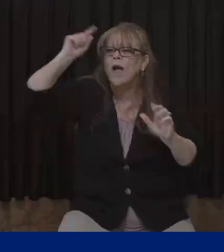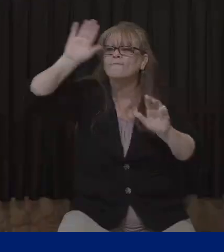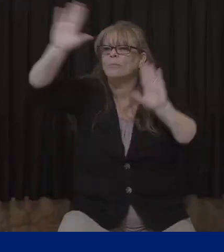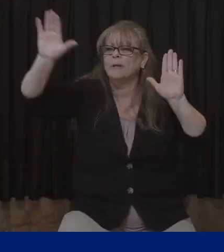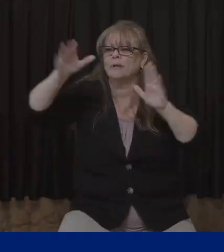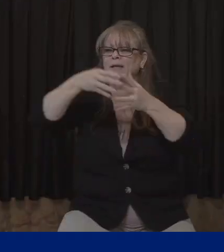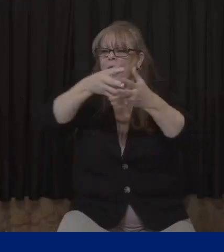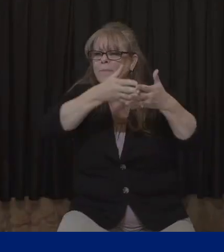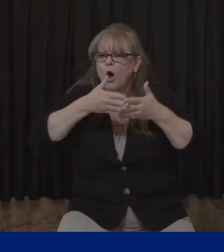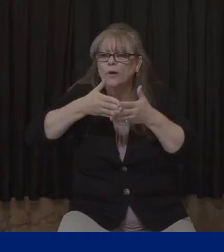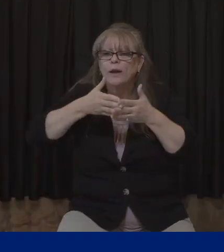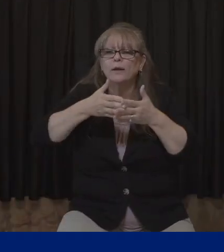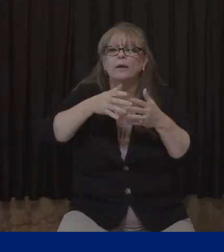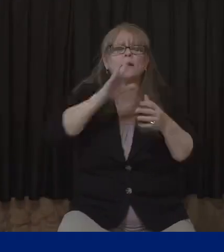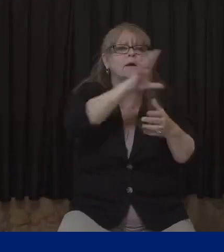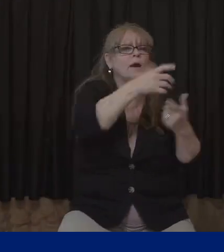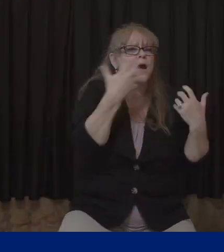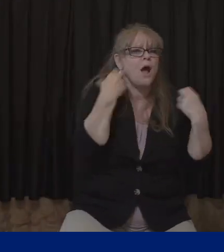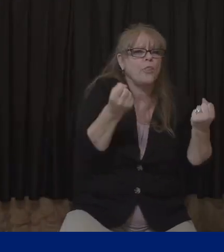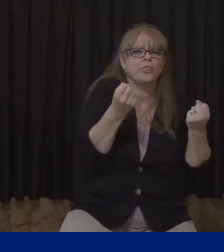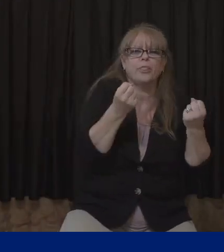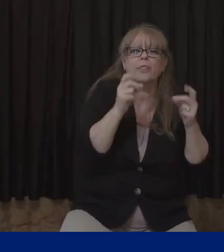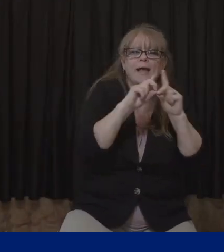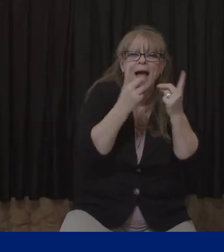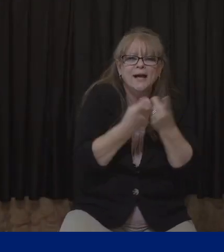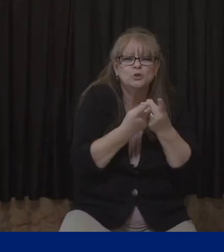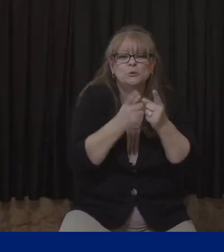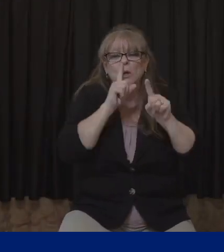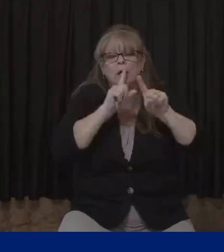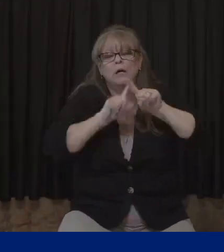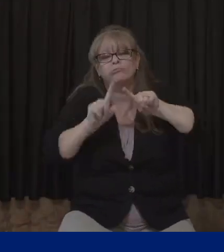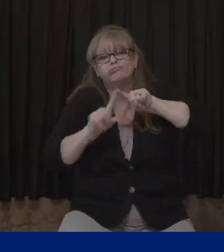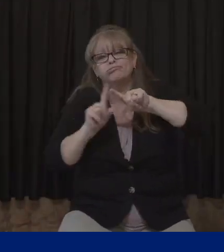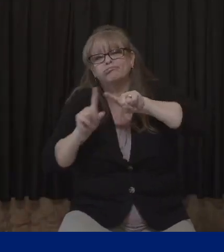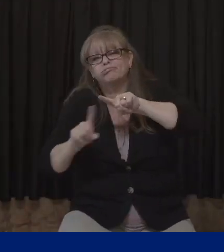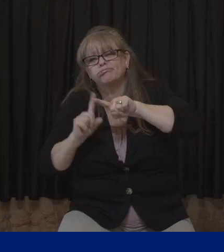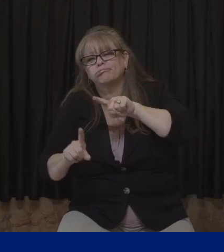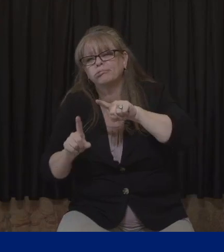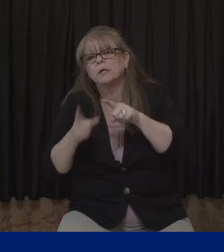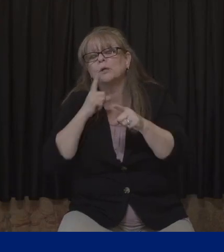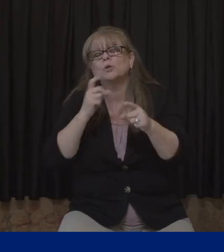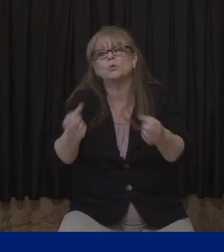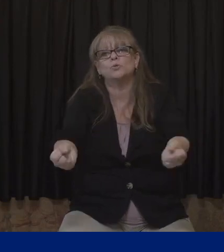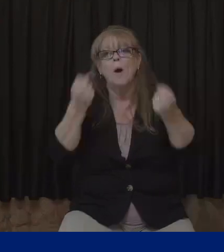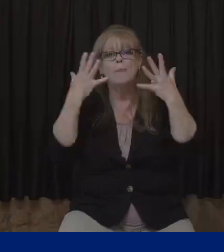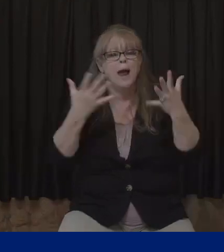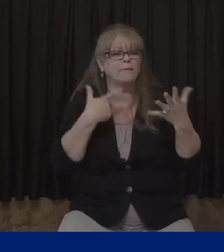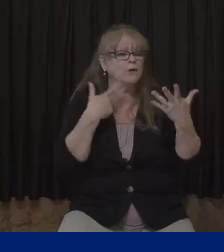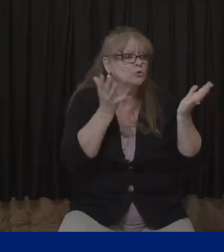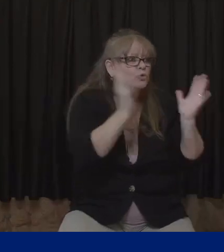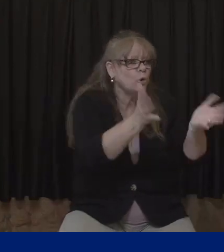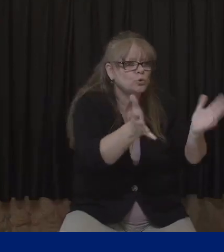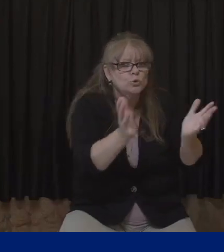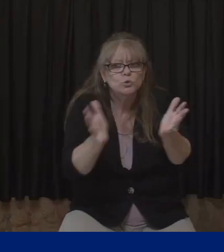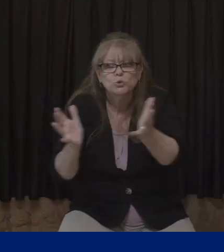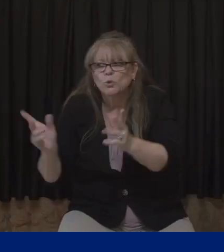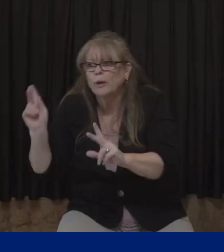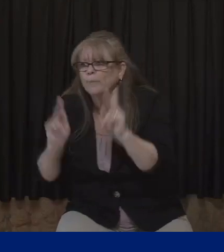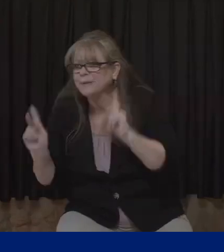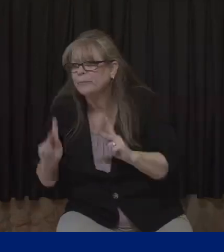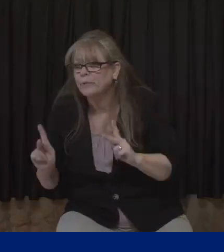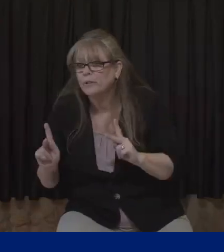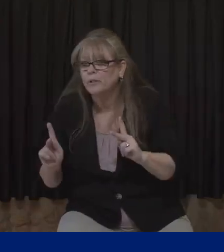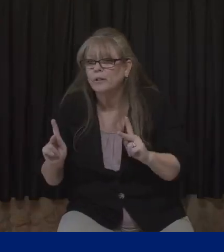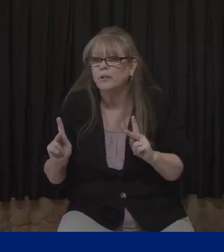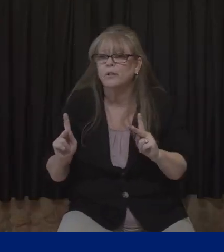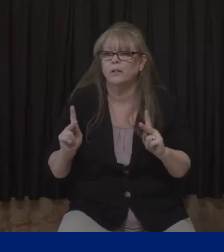agencies, and countless numbers of individual conversations, cabinet-level working groups with folks in each area. And we want to hear from